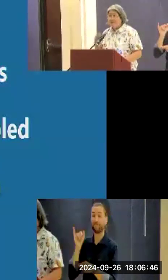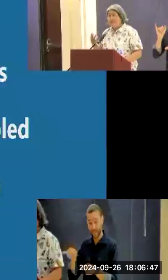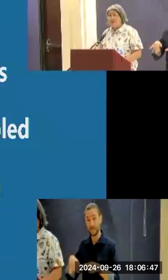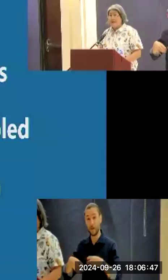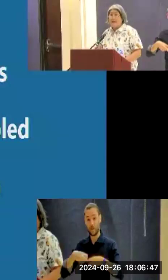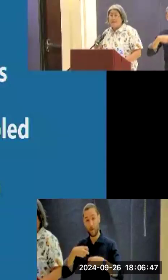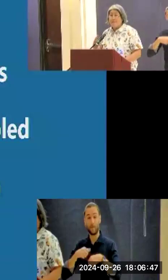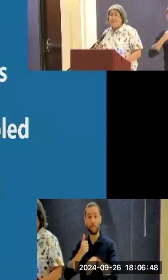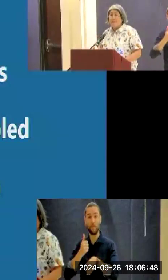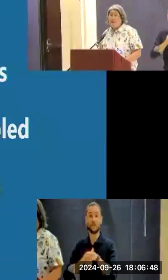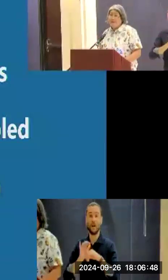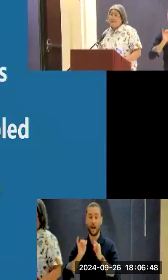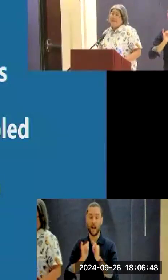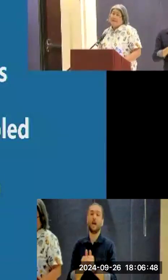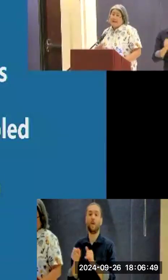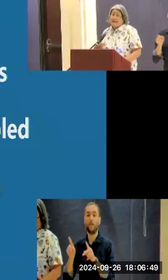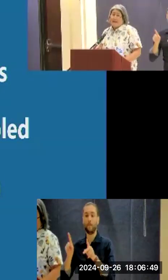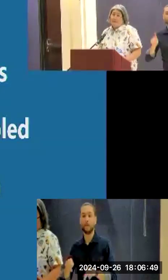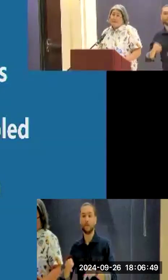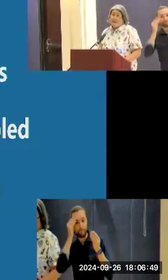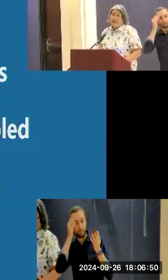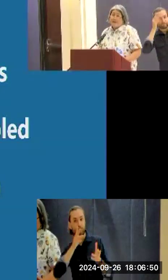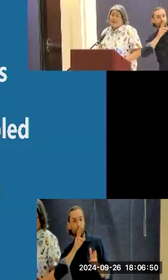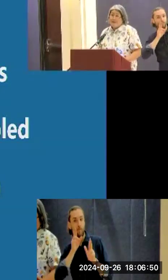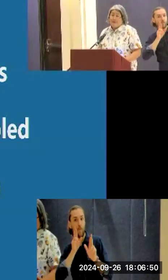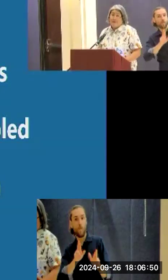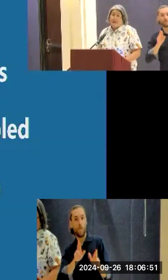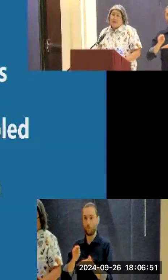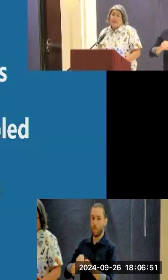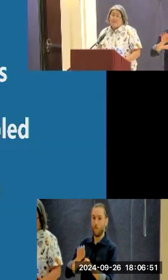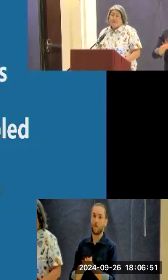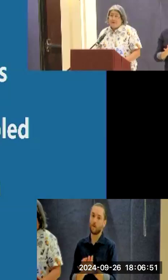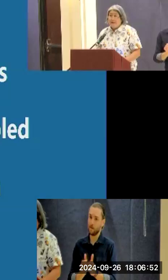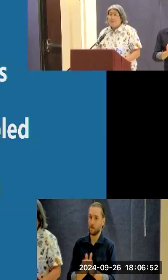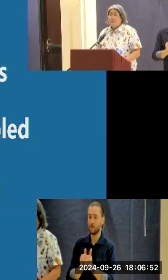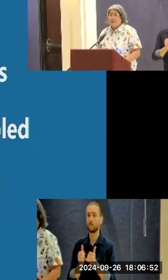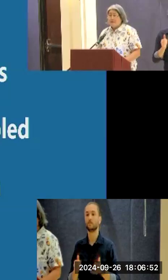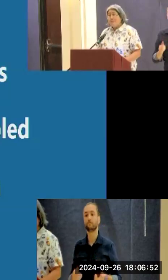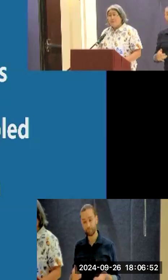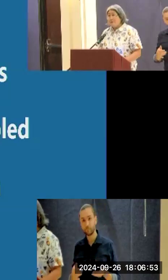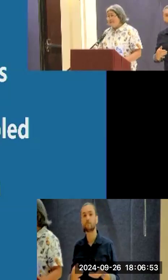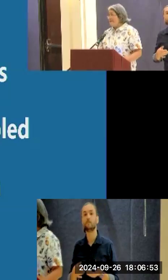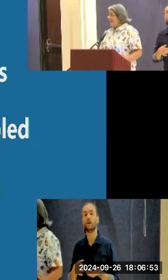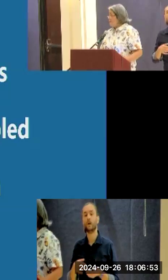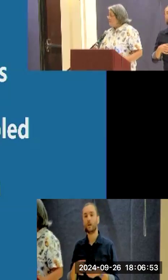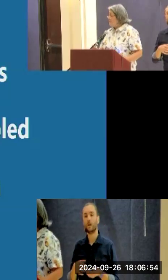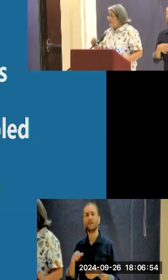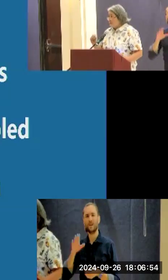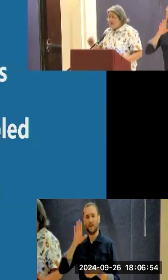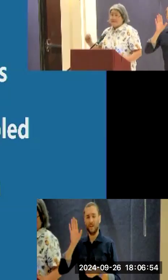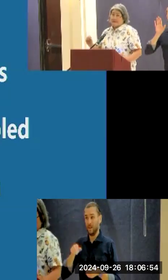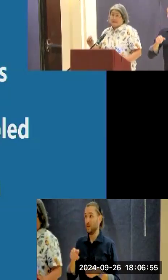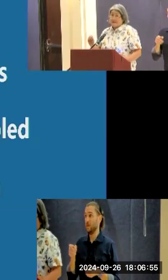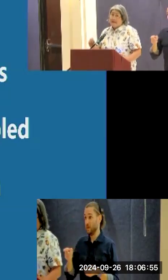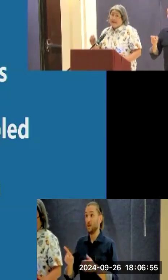the reporting, how people report. I think when we're encouraged to file, we have to think, well, what was